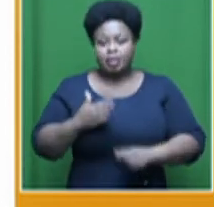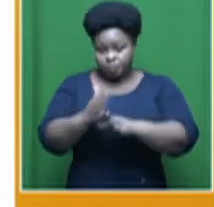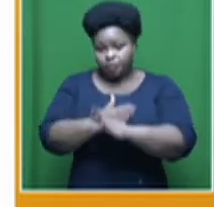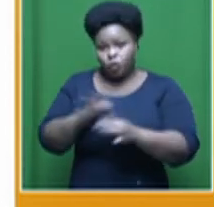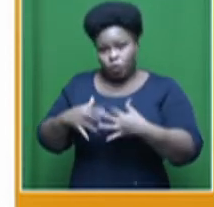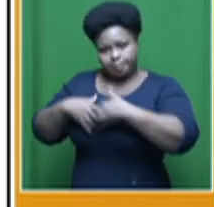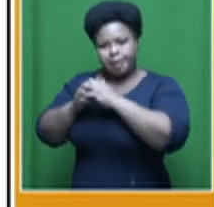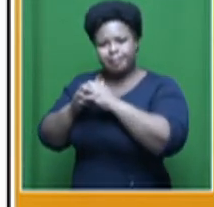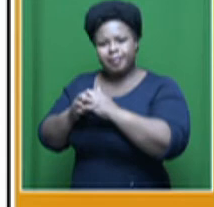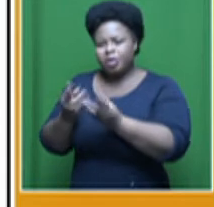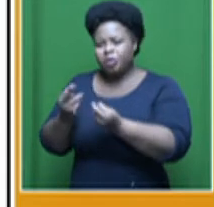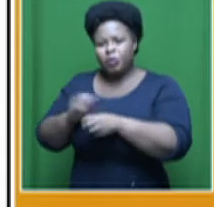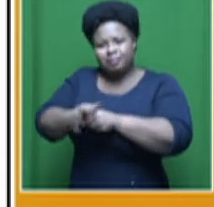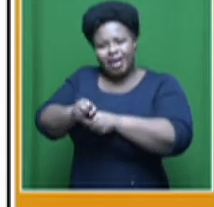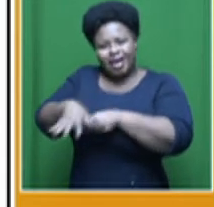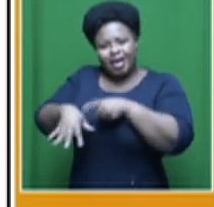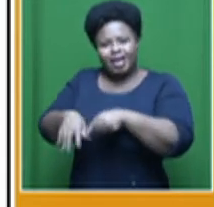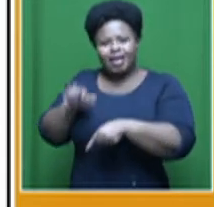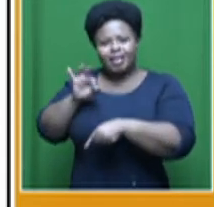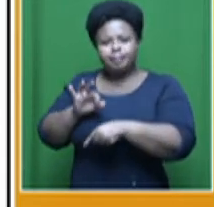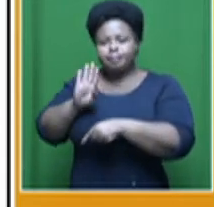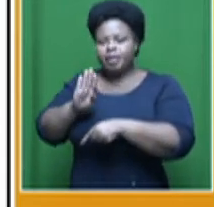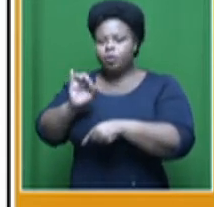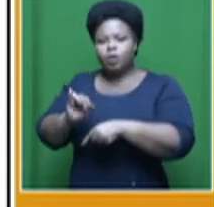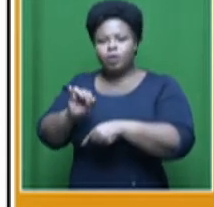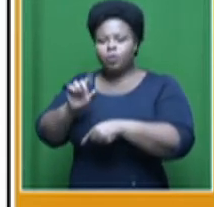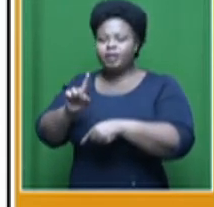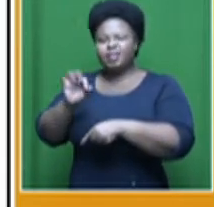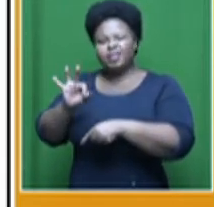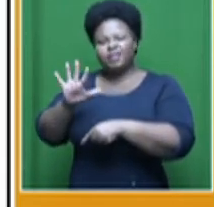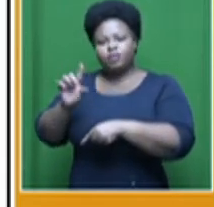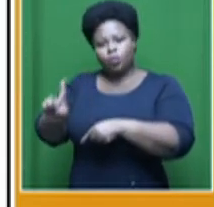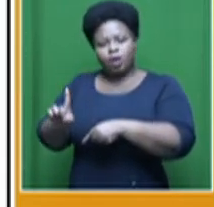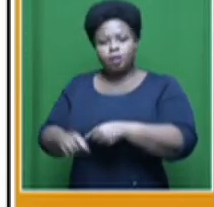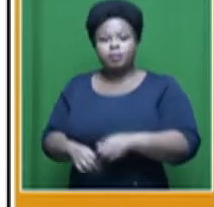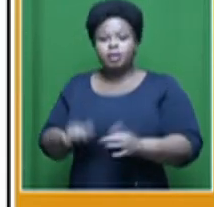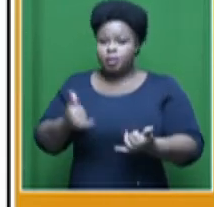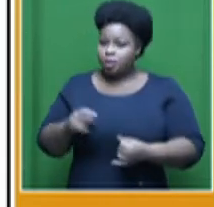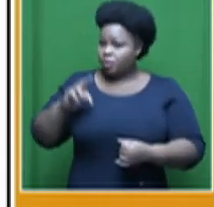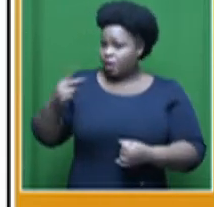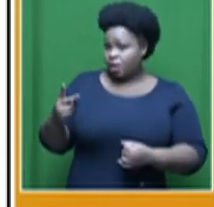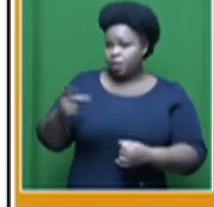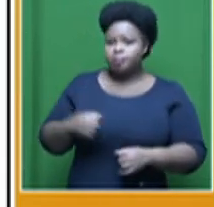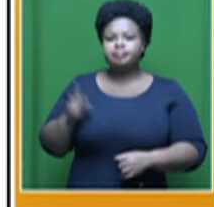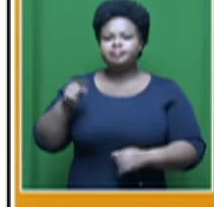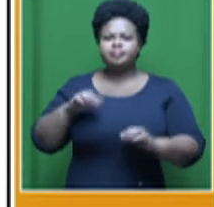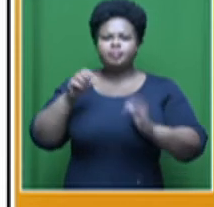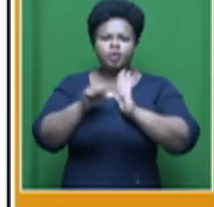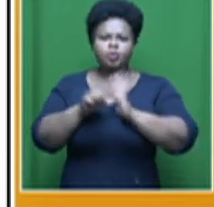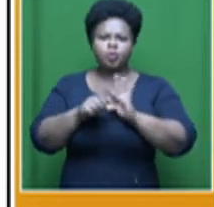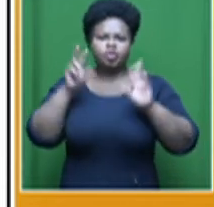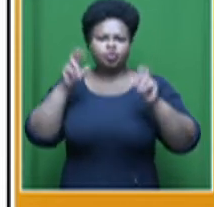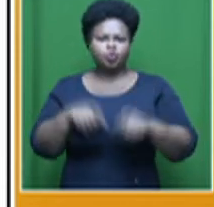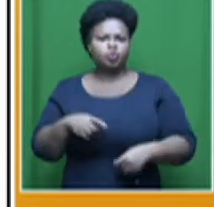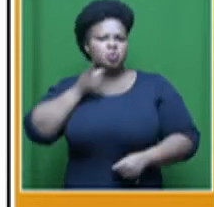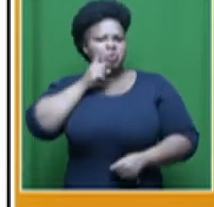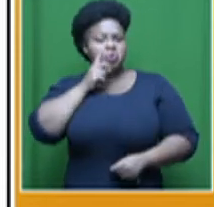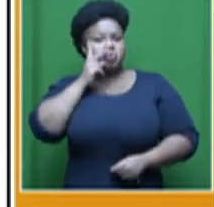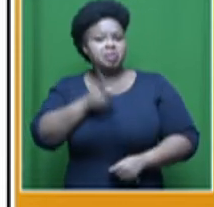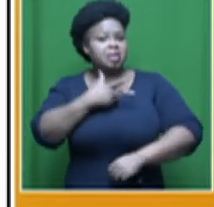variant. Now, before sharing with you how well the vaccine worked, another important issue was whether this vaccine